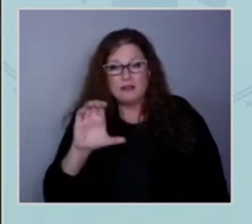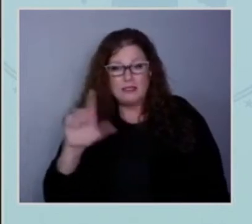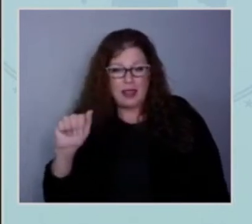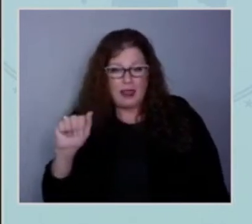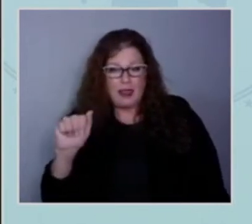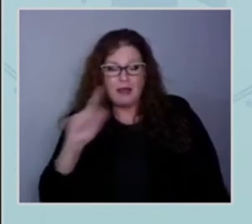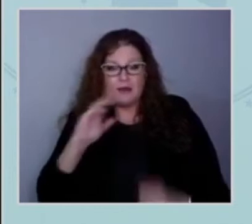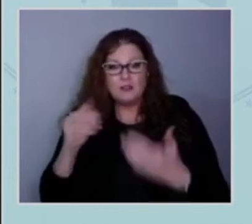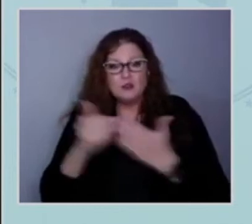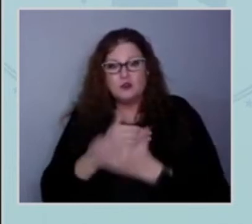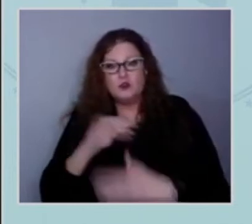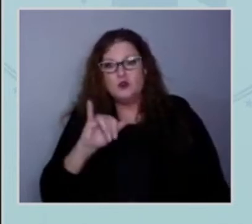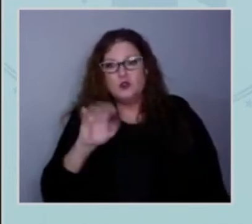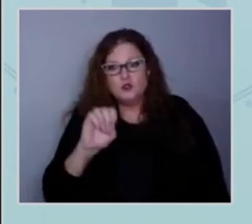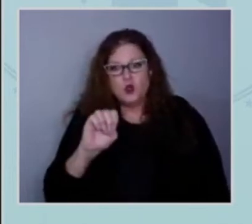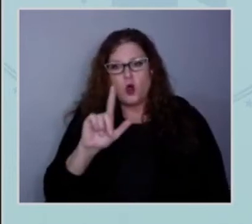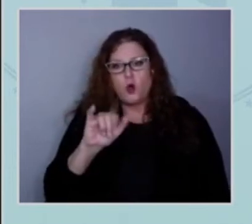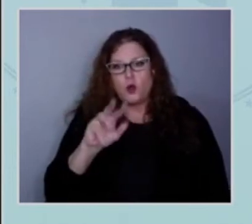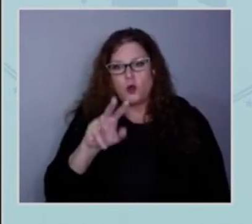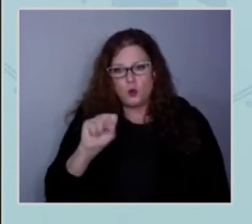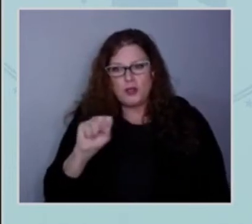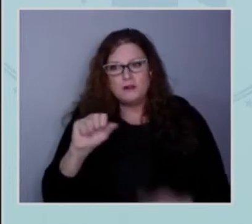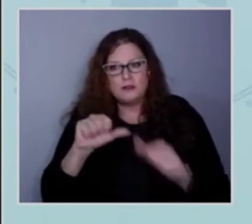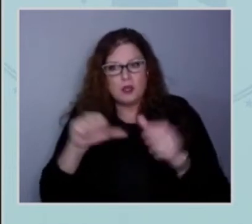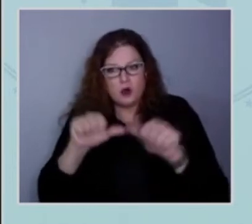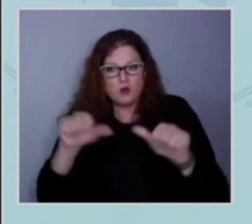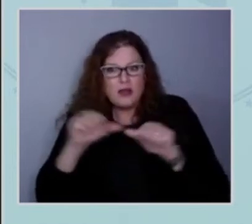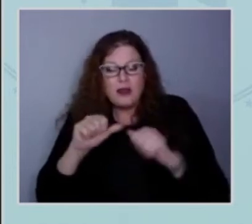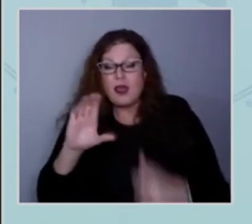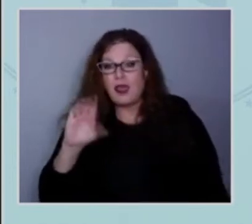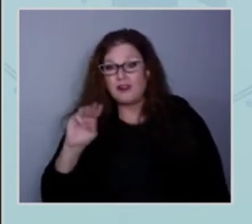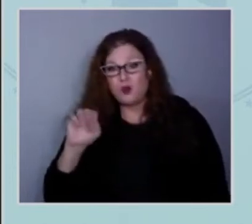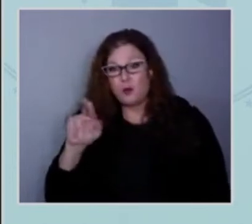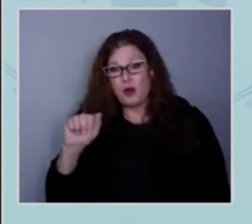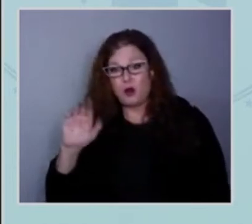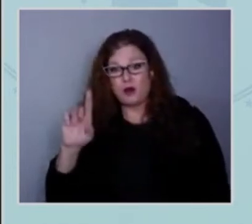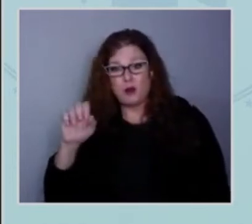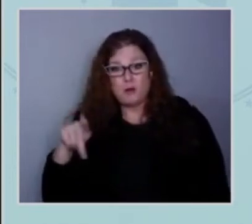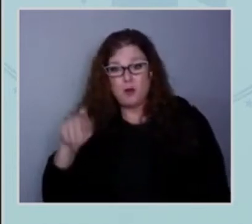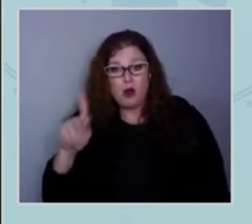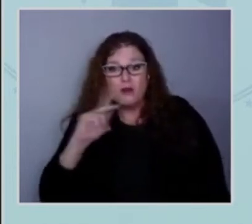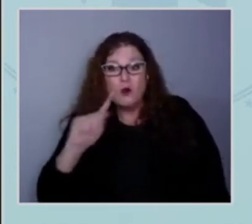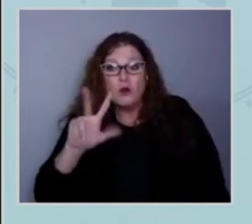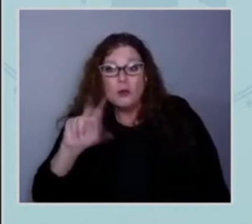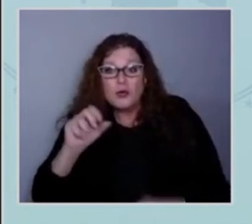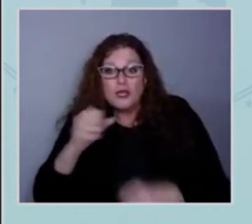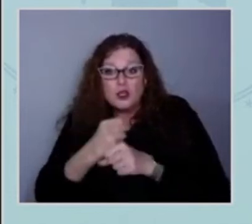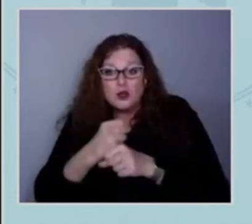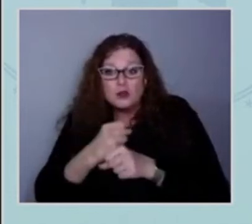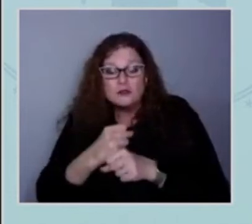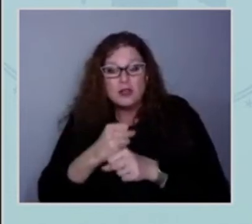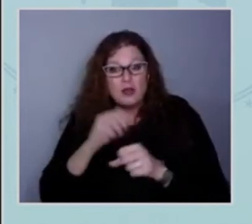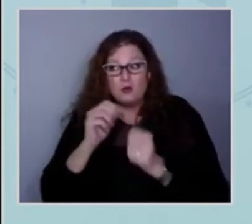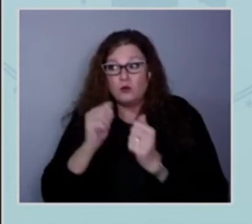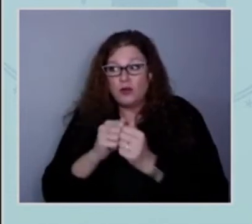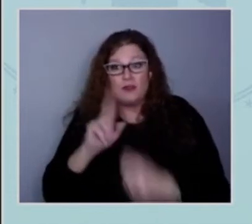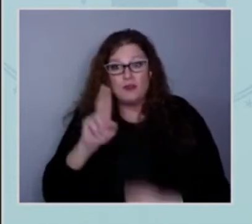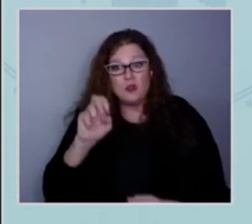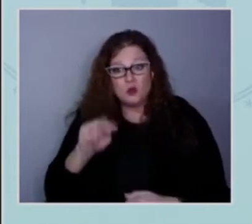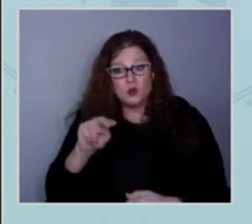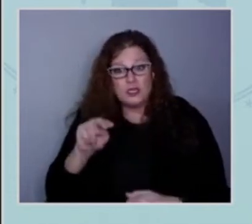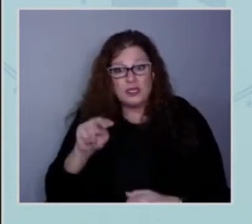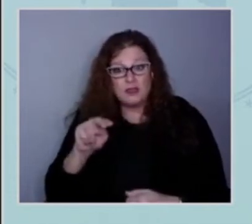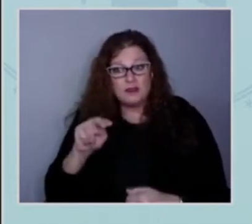LCA Joe Louis. Well, Joe Louis is, LCA is the new Joe Louis Arena, and Comerica Park for